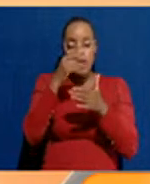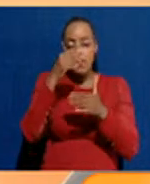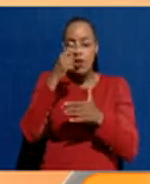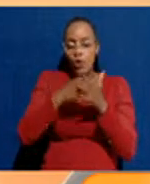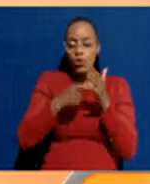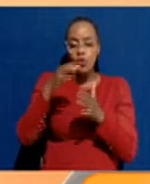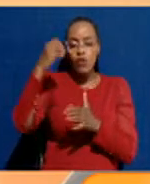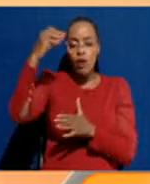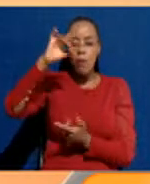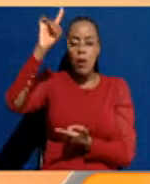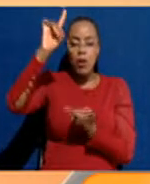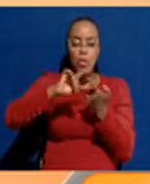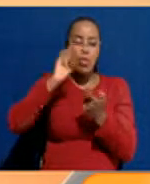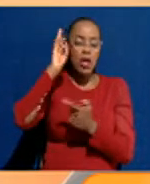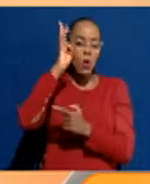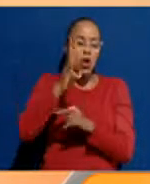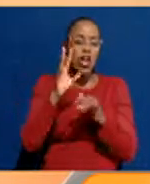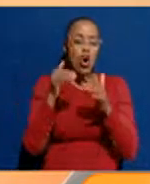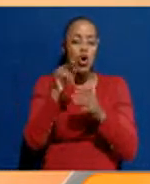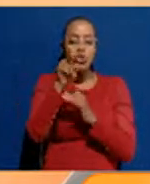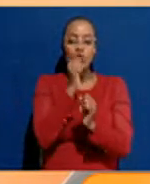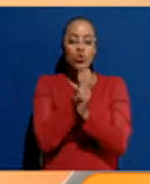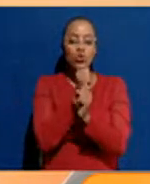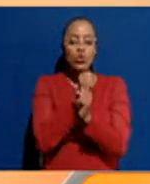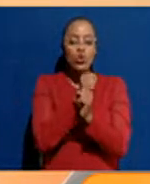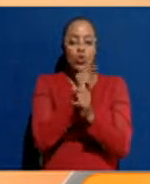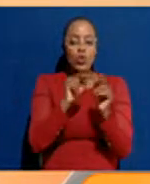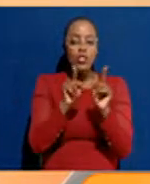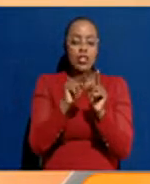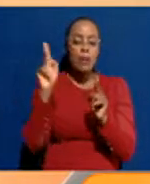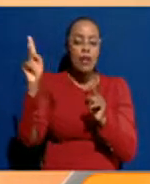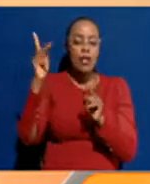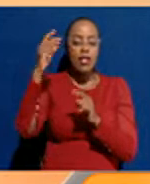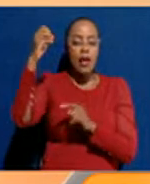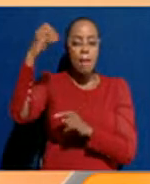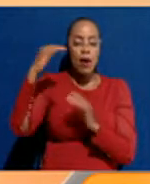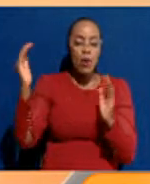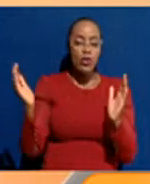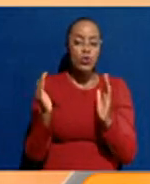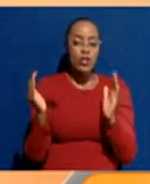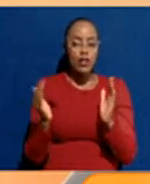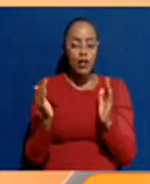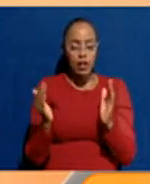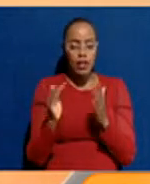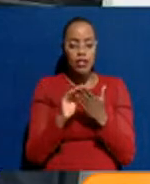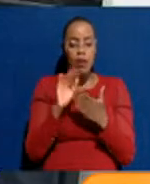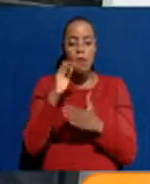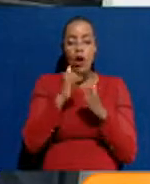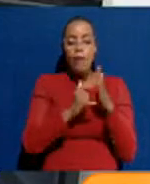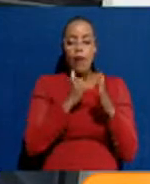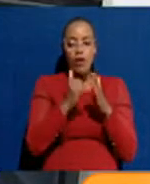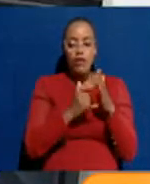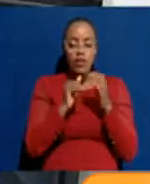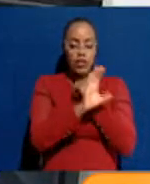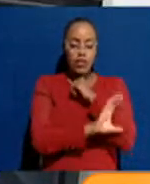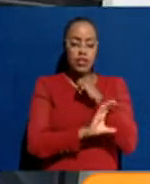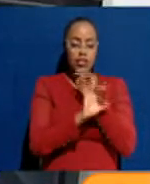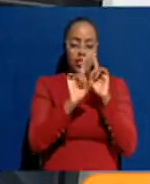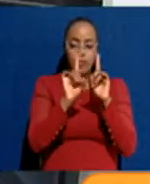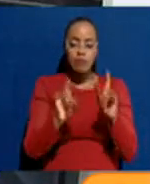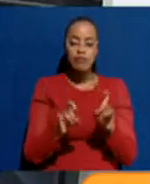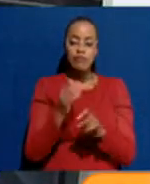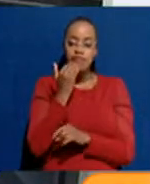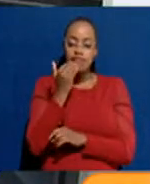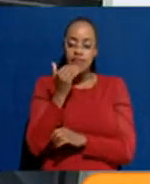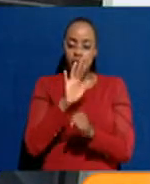is going to come down? And what are you doing as Kenya Power to encourage more manufacturing in the country? Thank you so much,